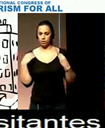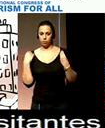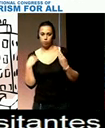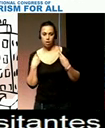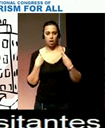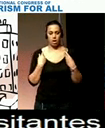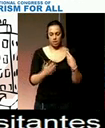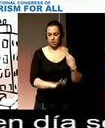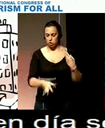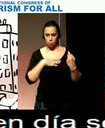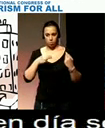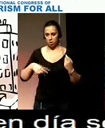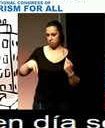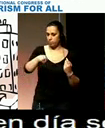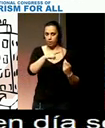the Acropolis.